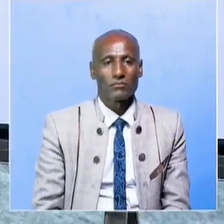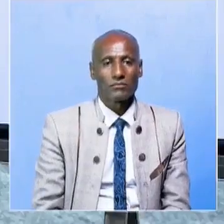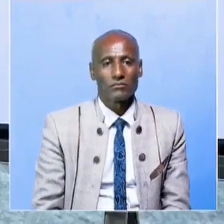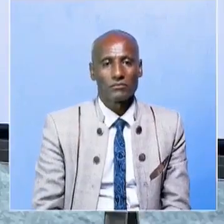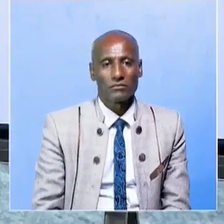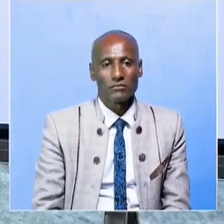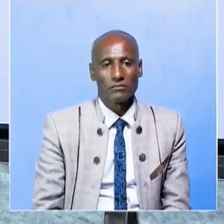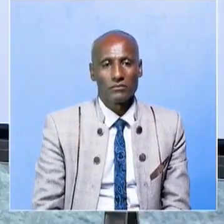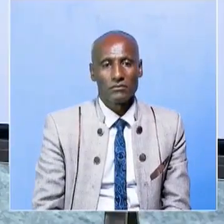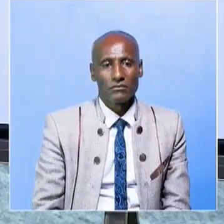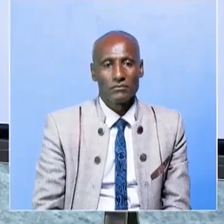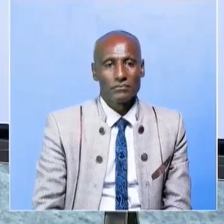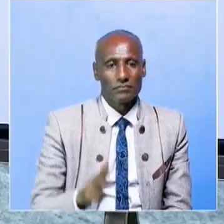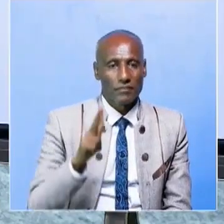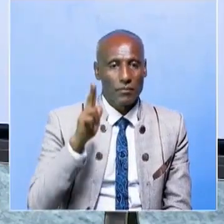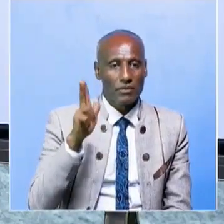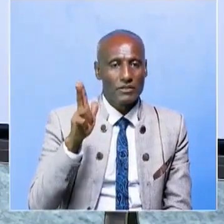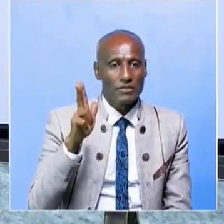Okay.